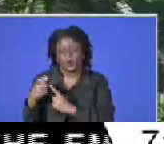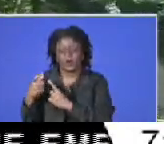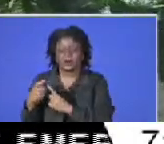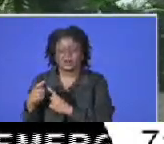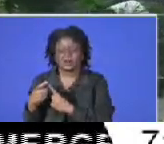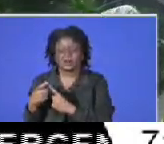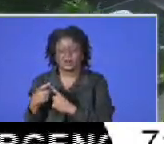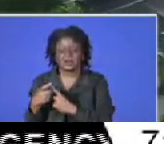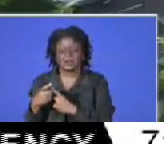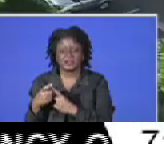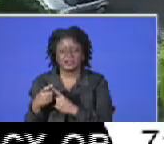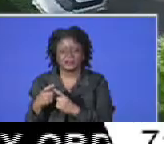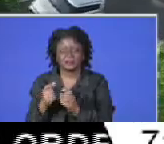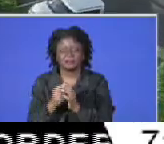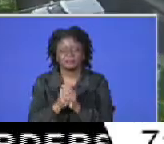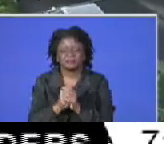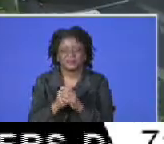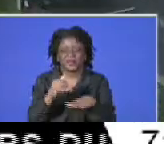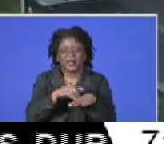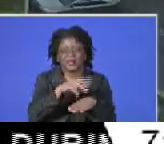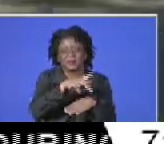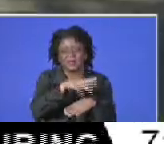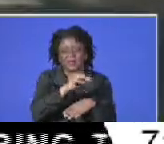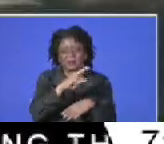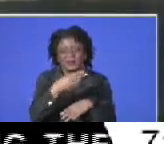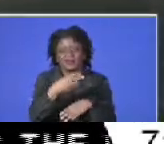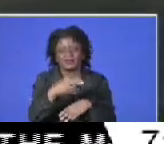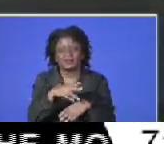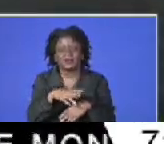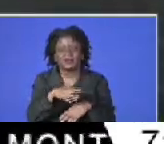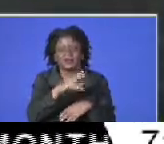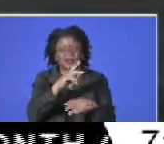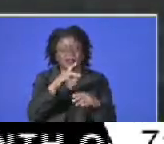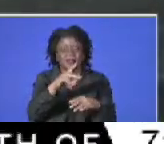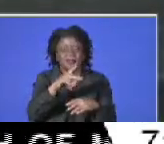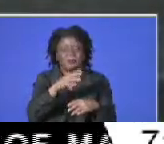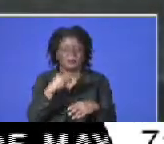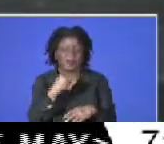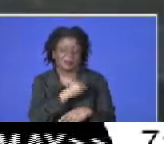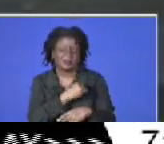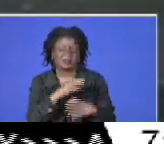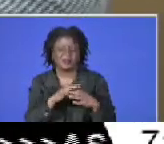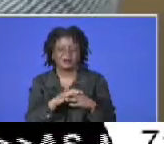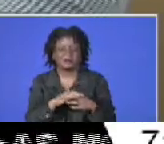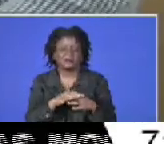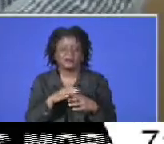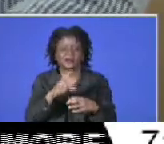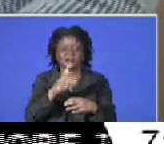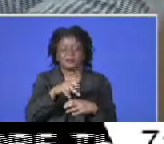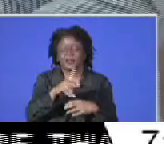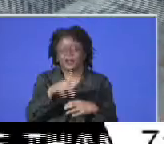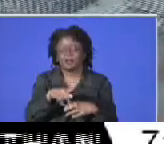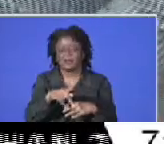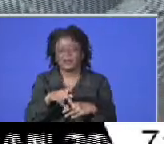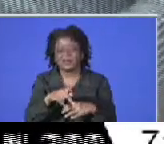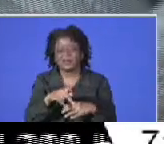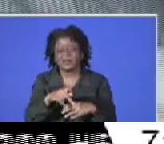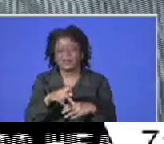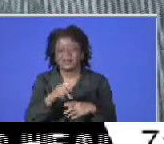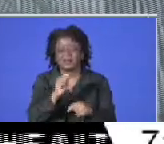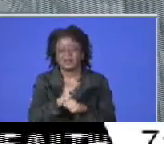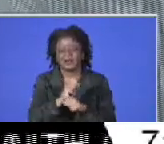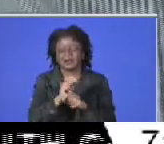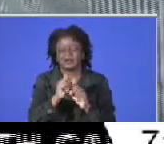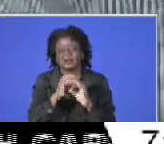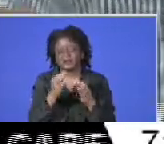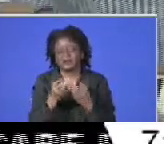19 patient at the Princess Margaret Hospital, members of the Progressive Liberal Party's COVID-19 task force are expressing concern over a growing